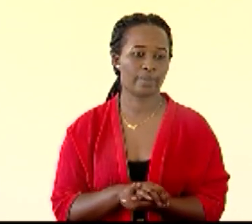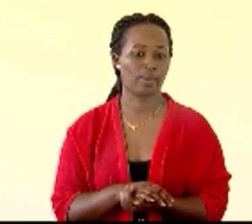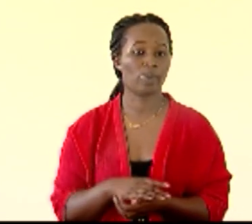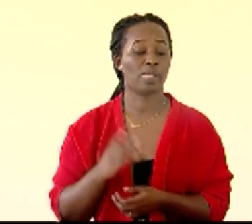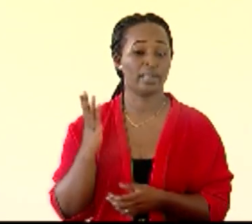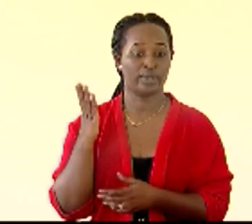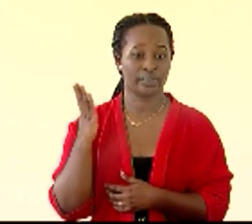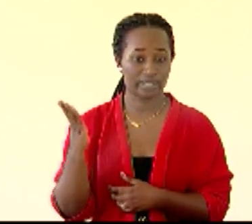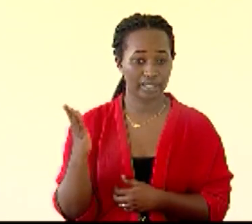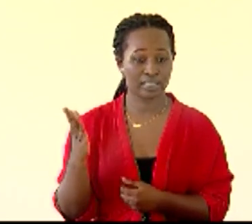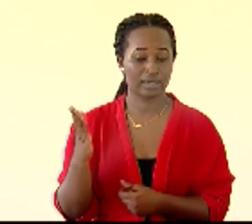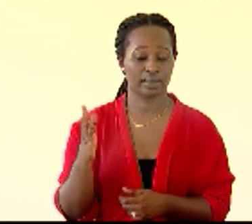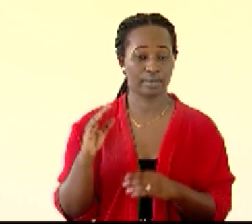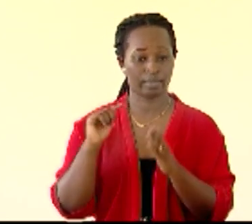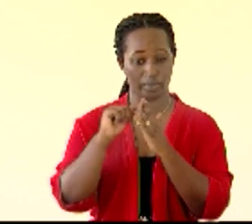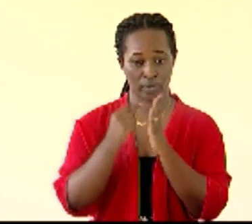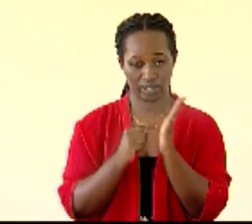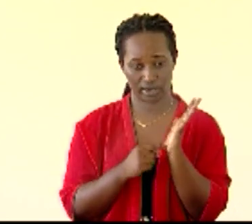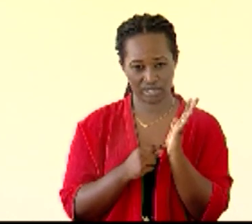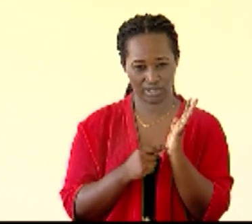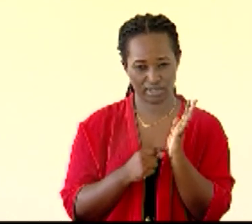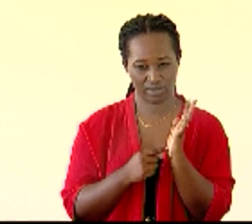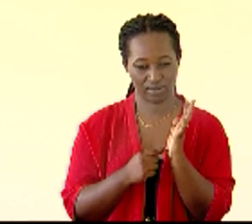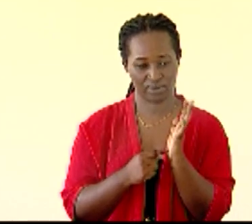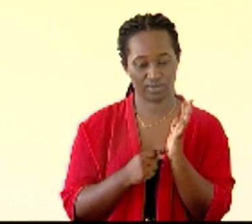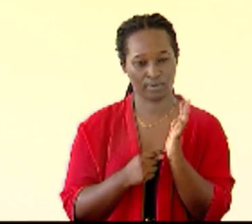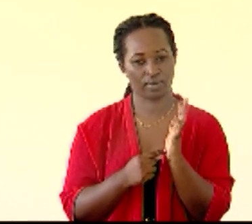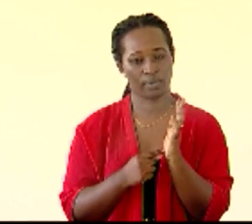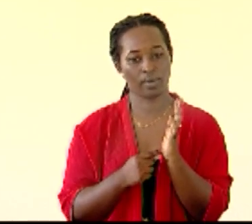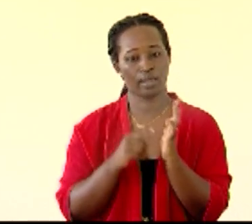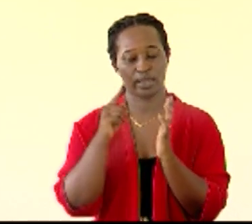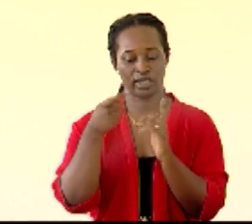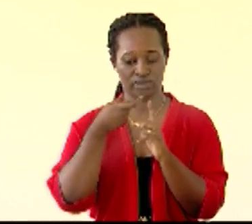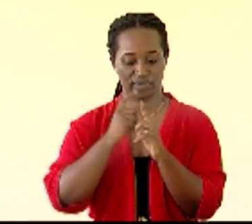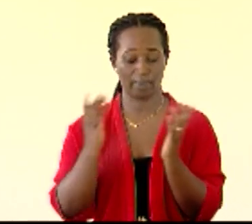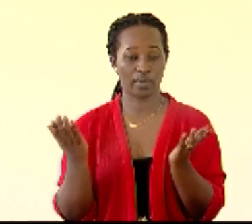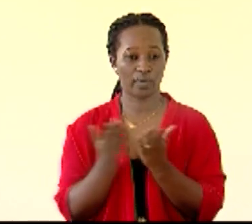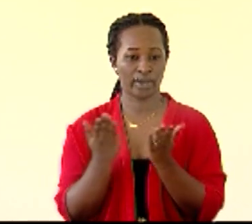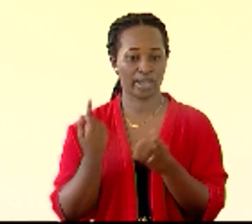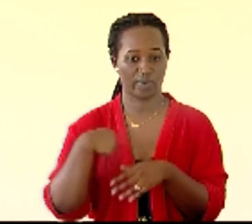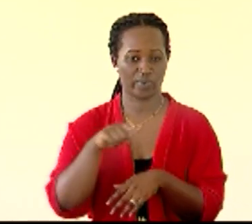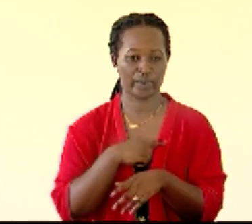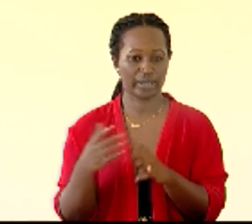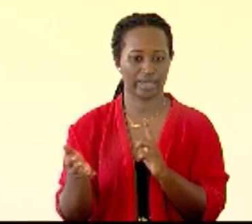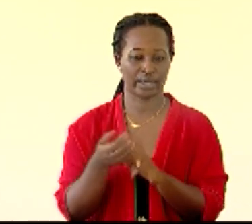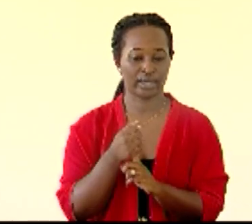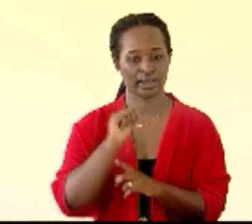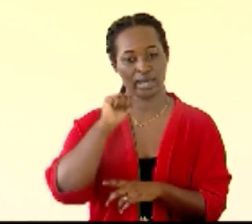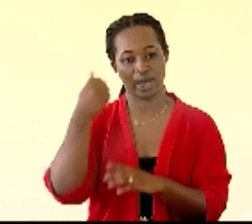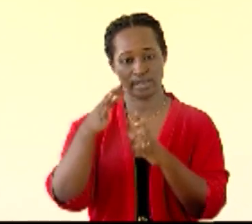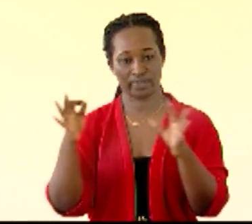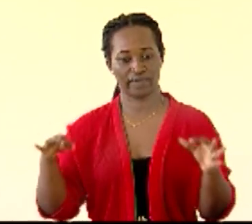This end product of the Calvin cycle is from where we get the other